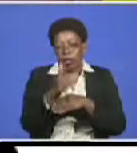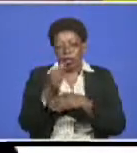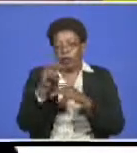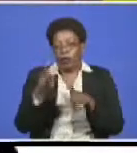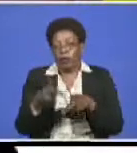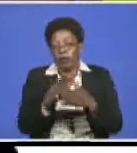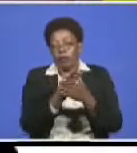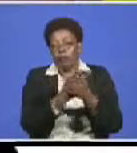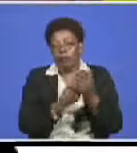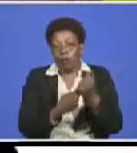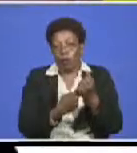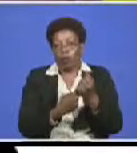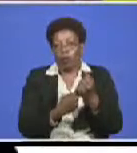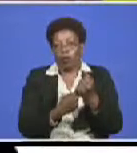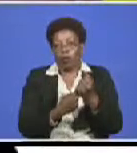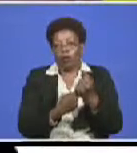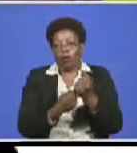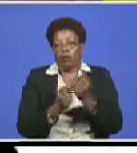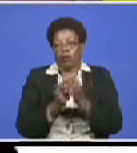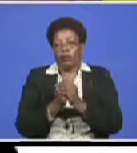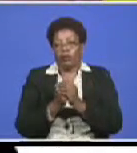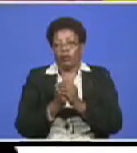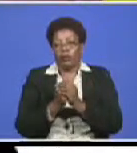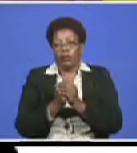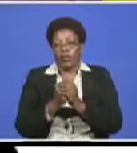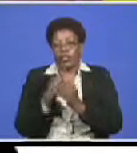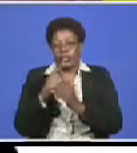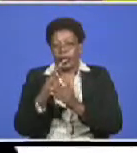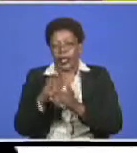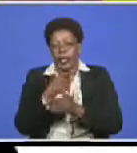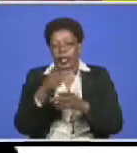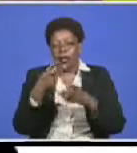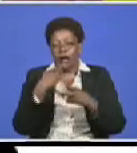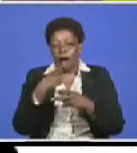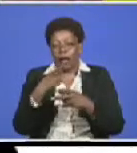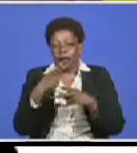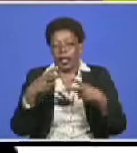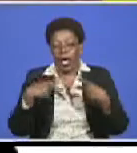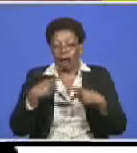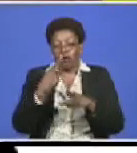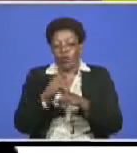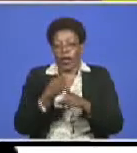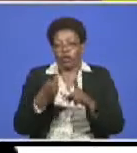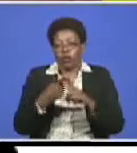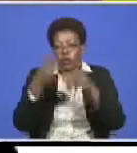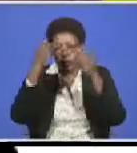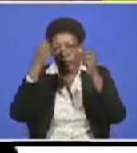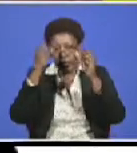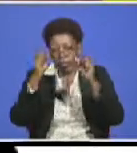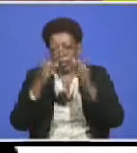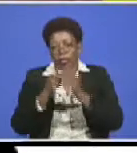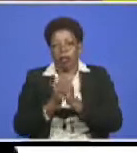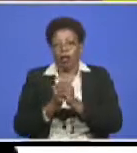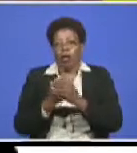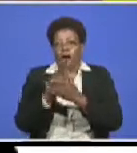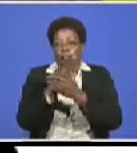them asserting their right to the presidency. Both of them are